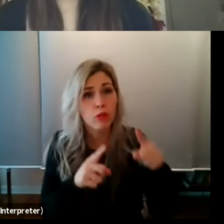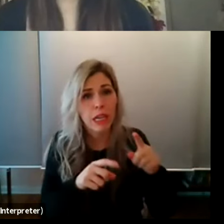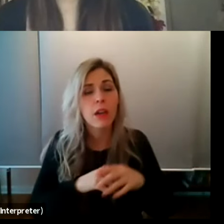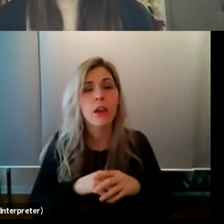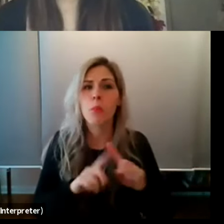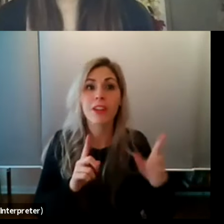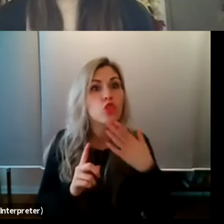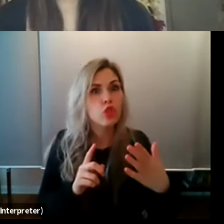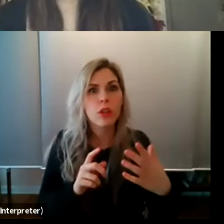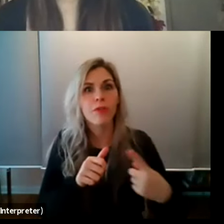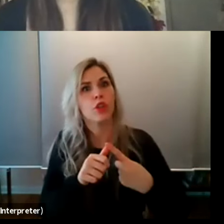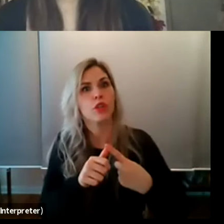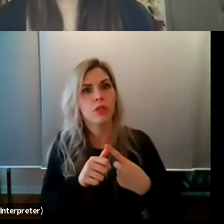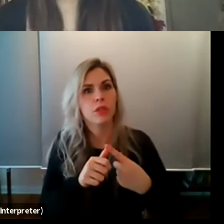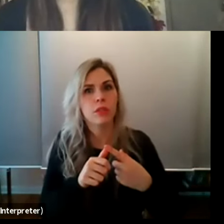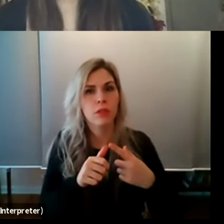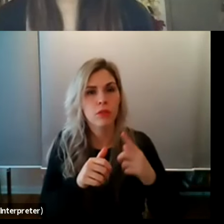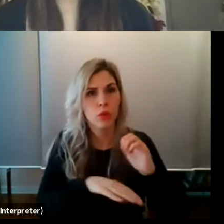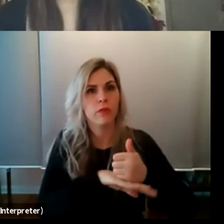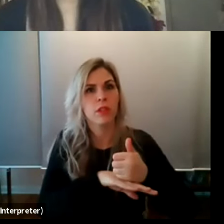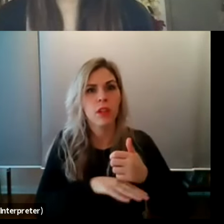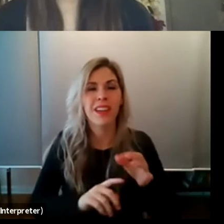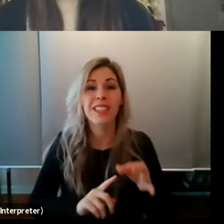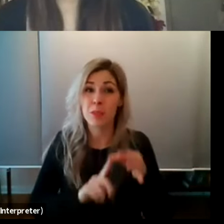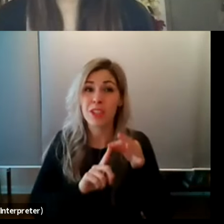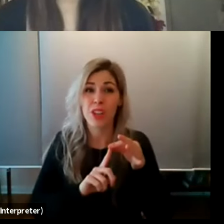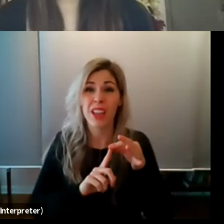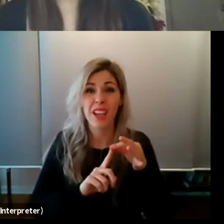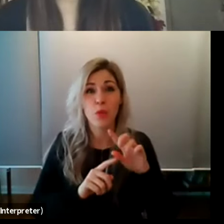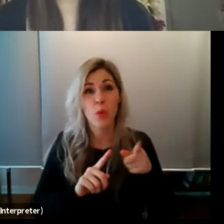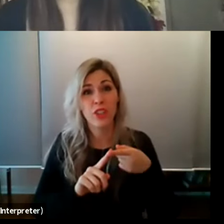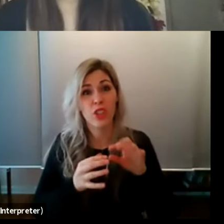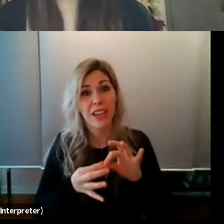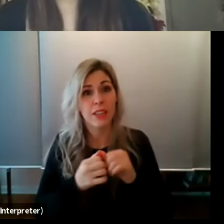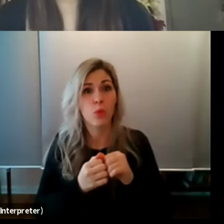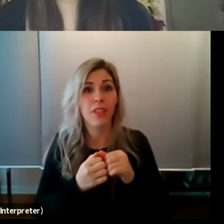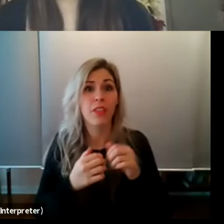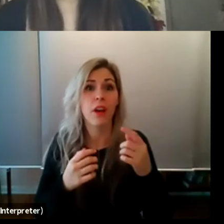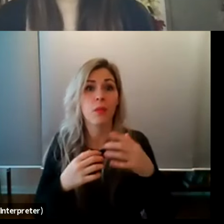really good starting point, I think, especially when you're working with mainstream organizations trying to get